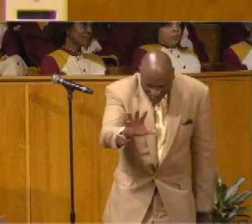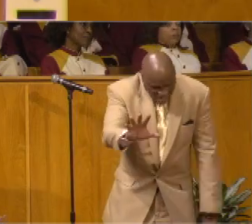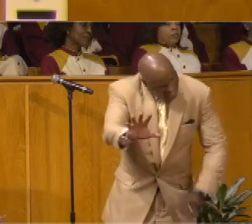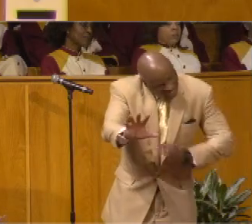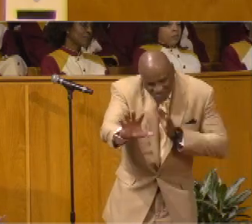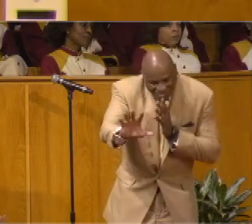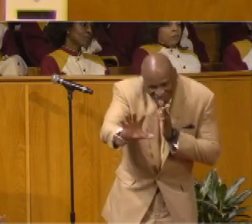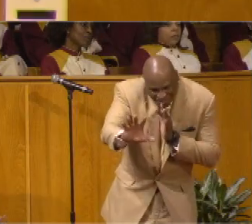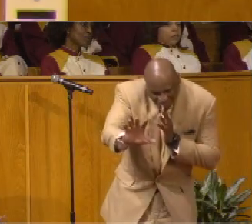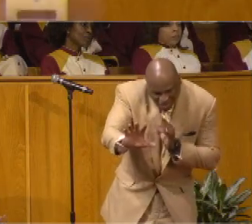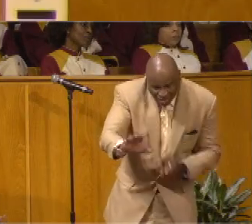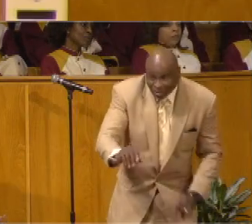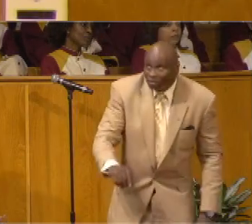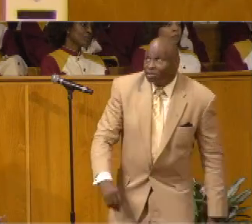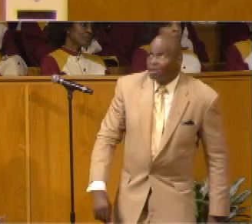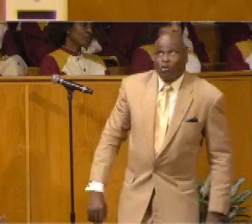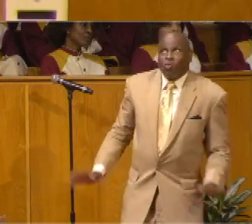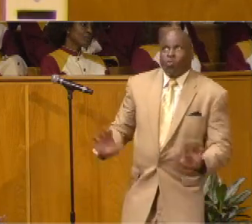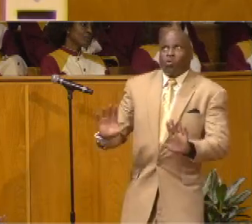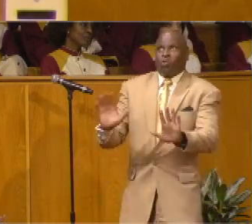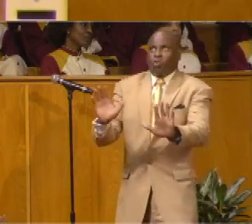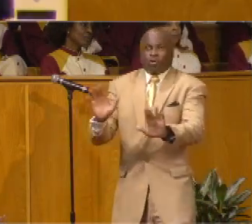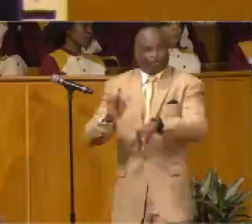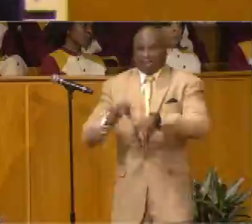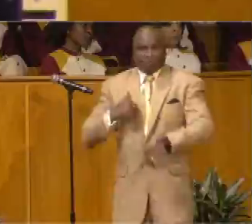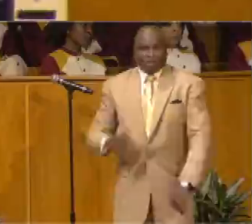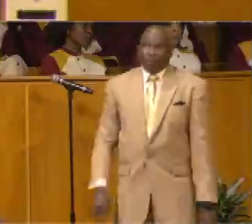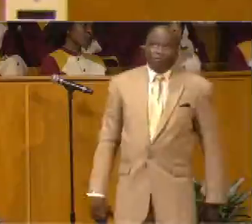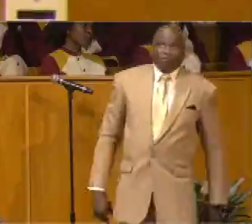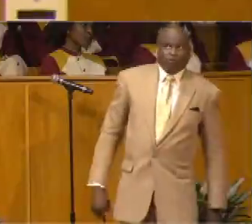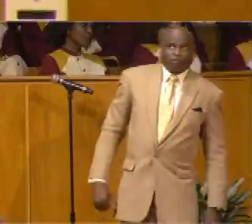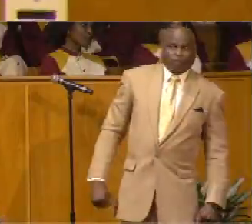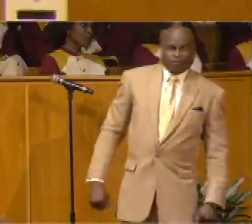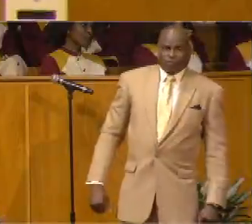tongues. Don't touch me.